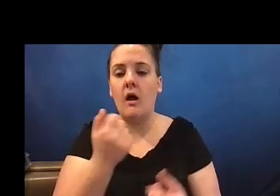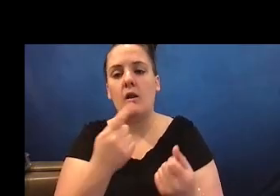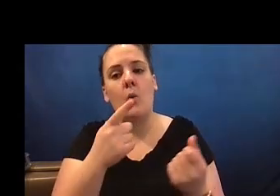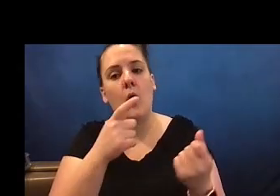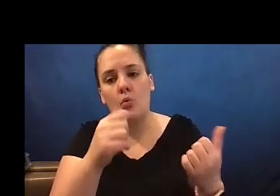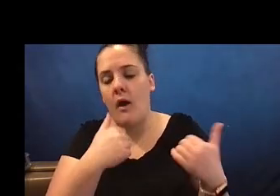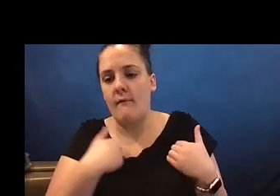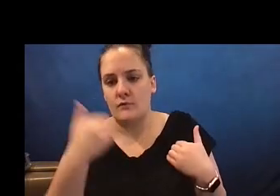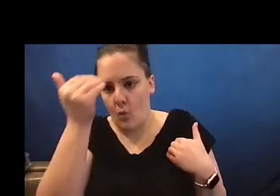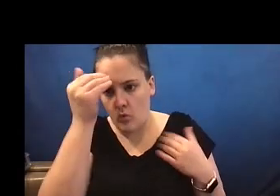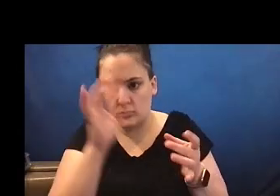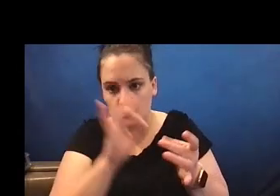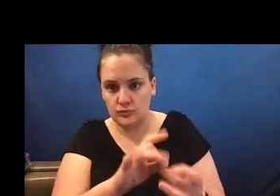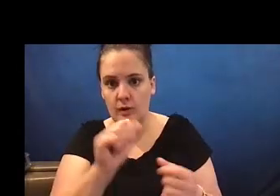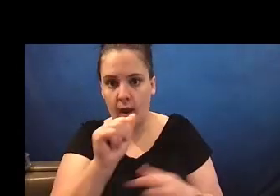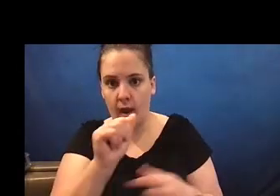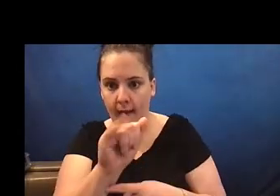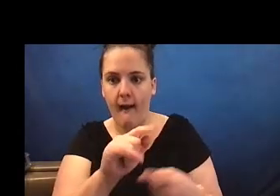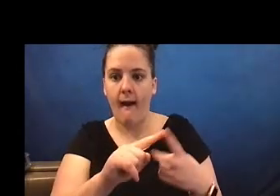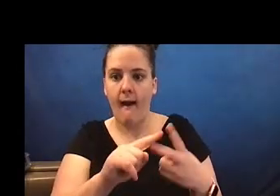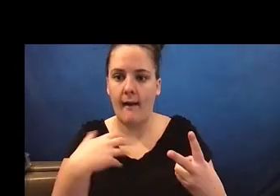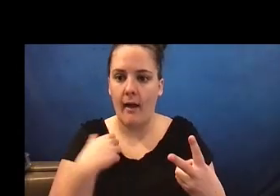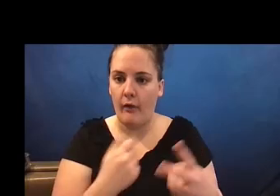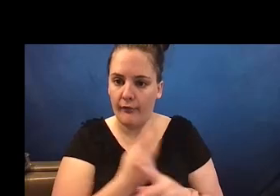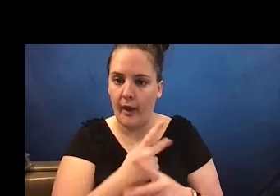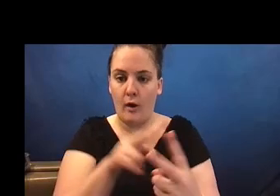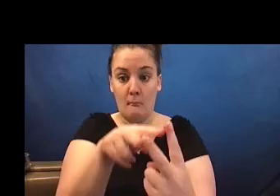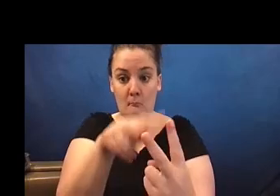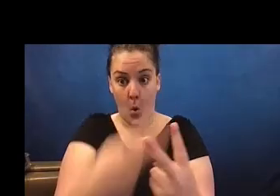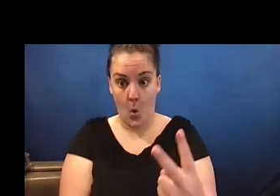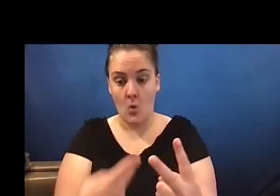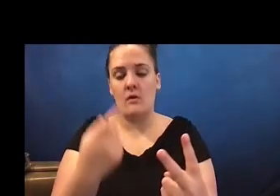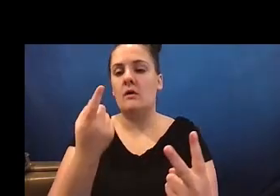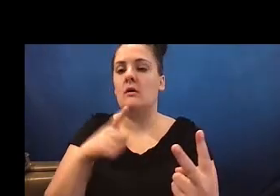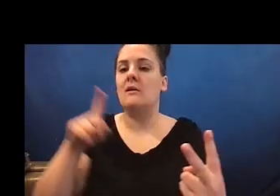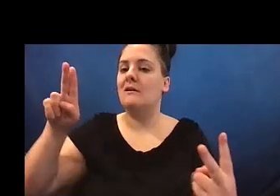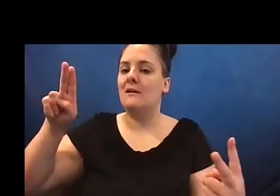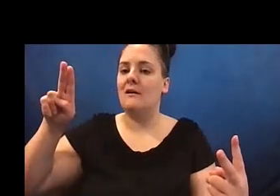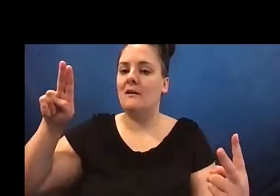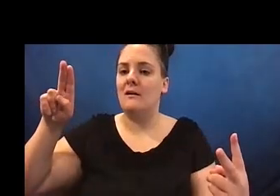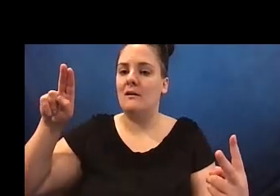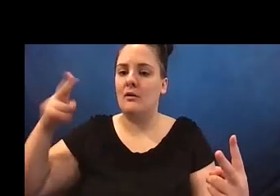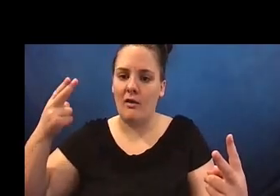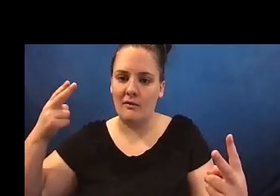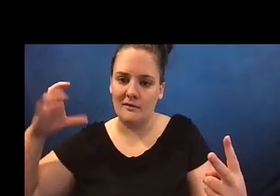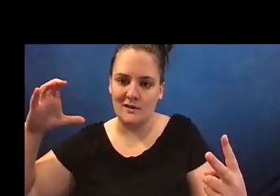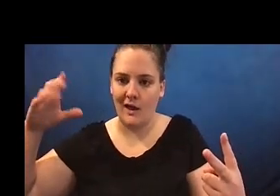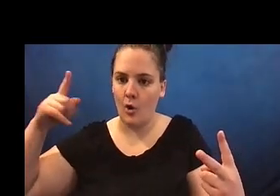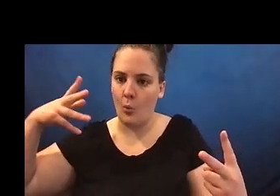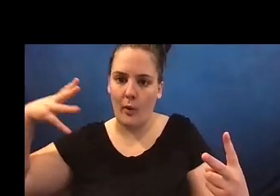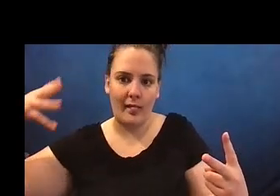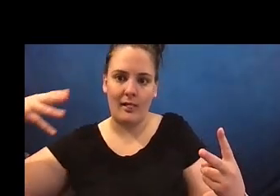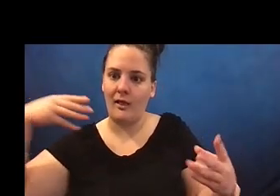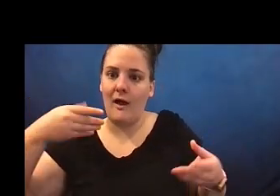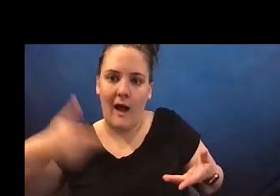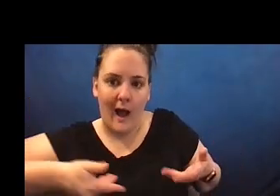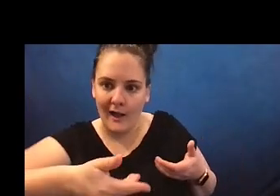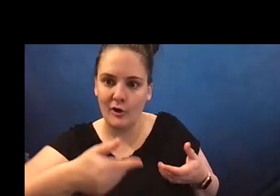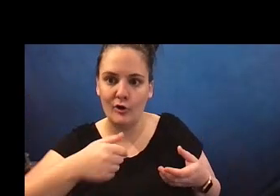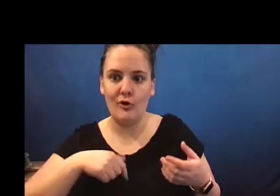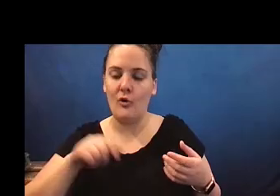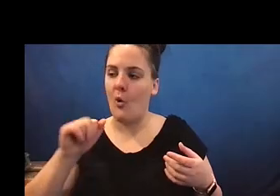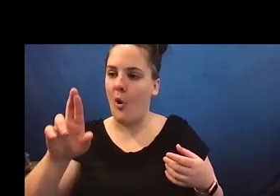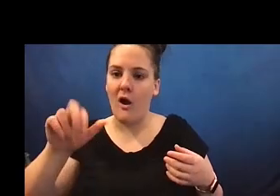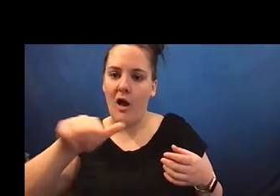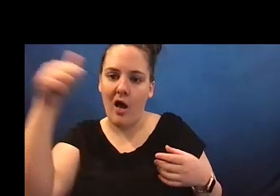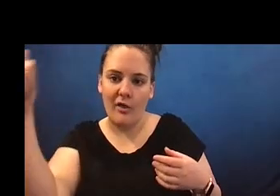in healthcare is probably going to be gobbled up either by United Healthcare or some of the bigger payers, or maybe